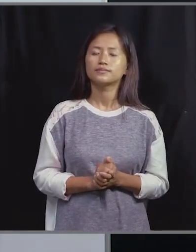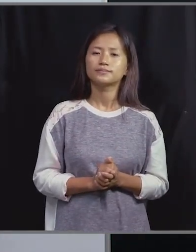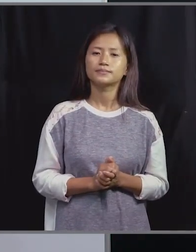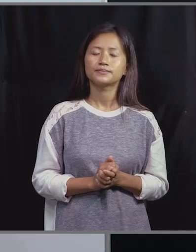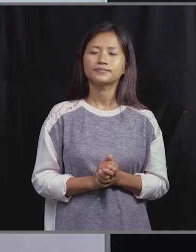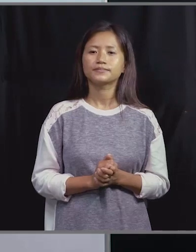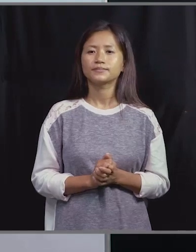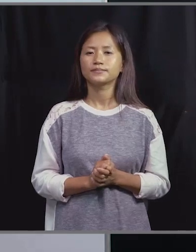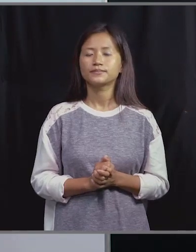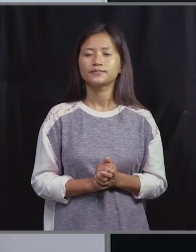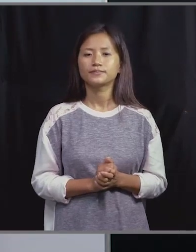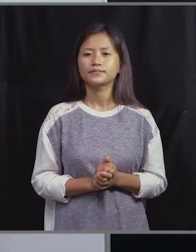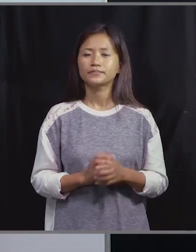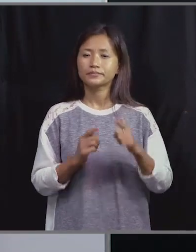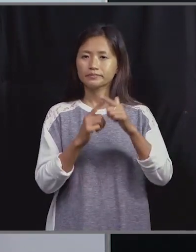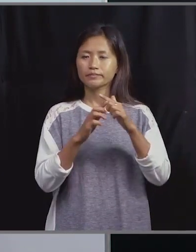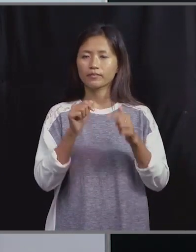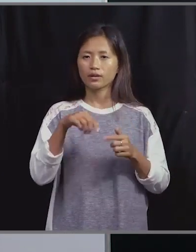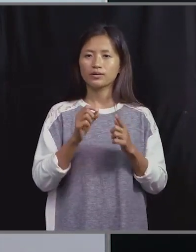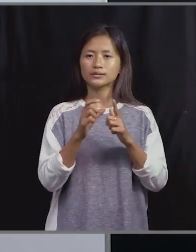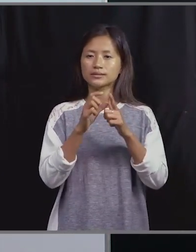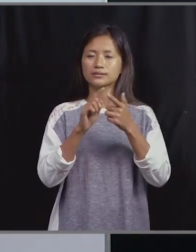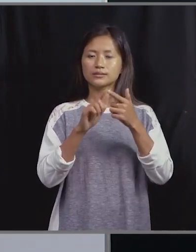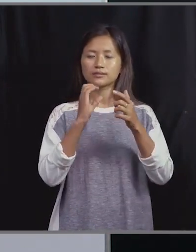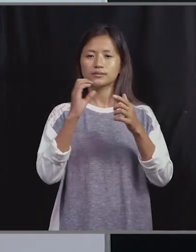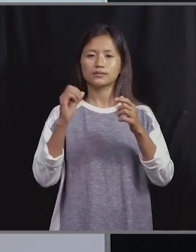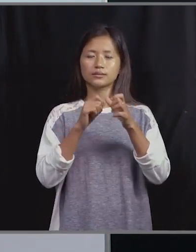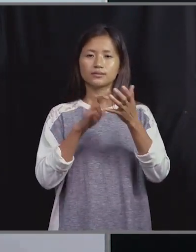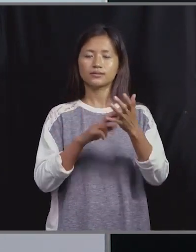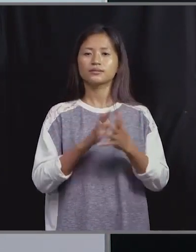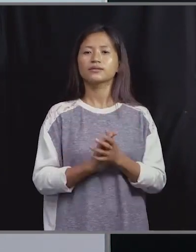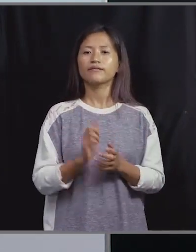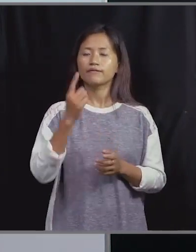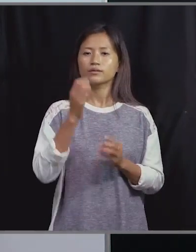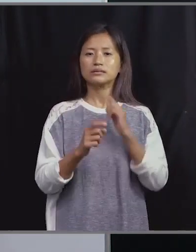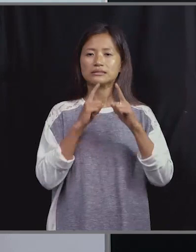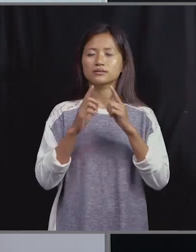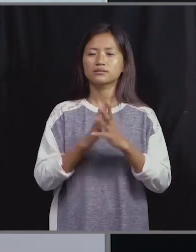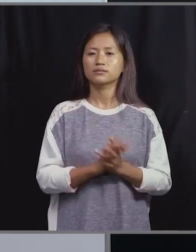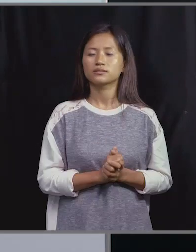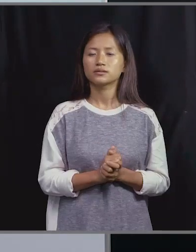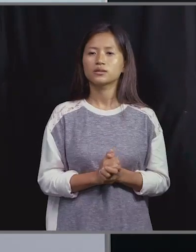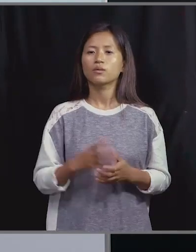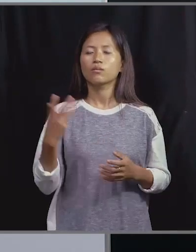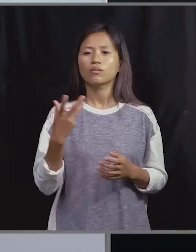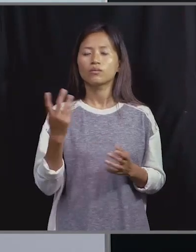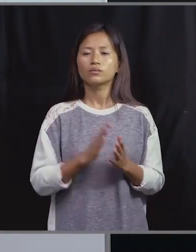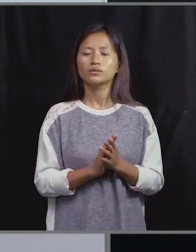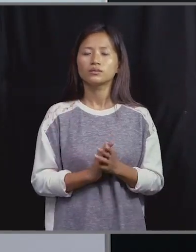So in this topic, first we will discuss what